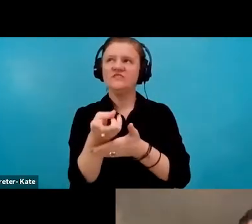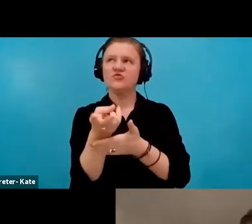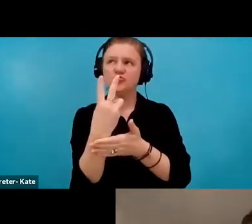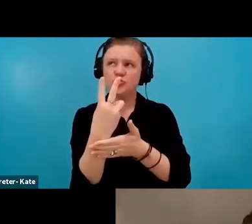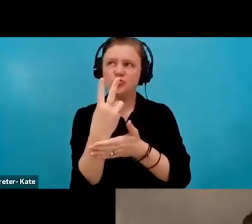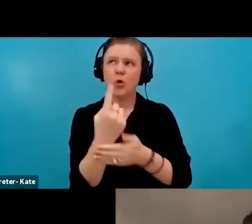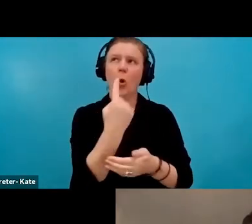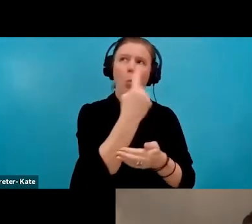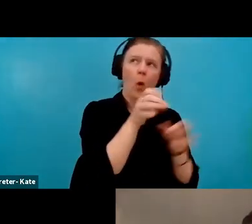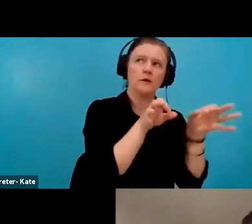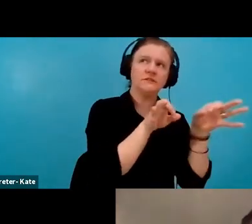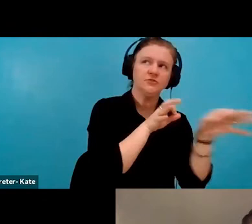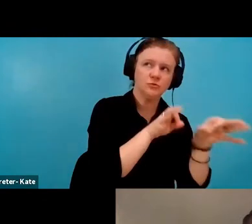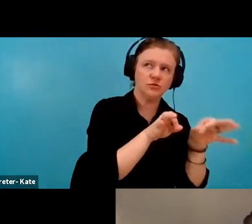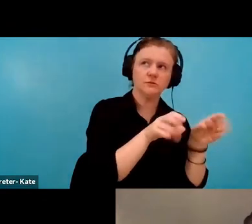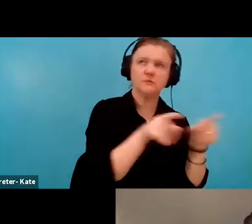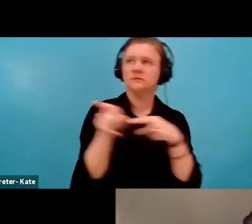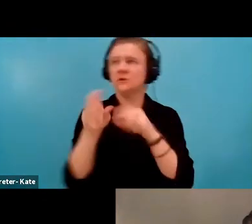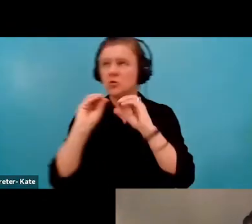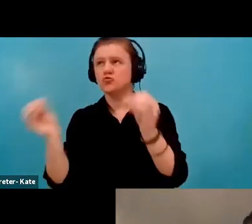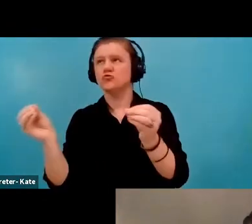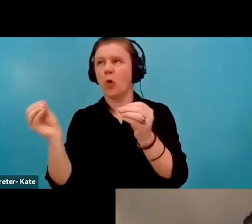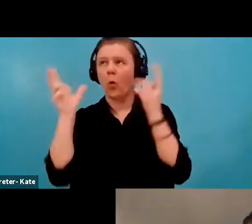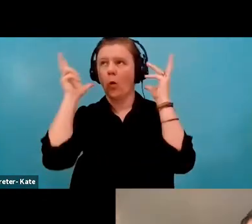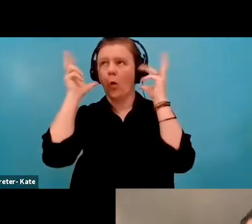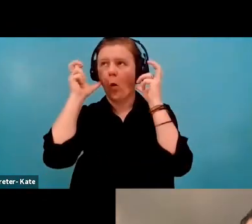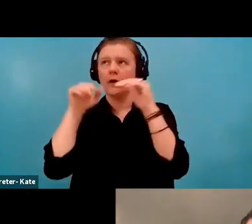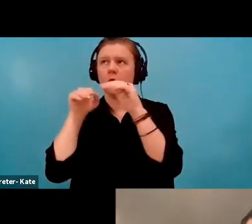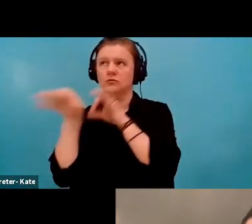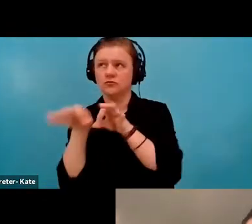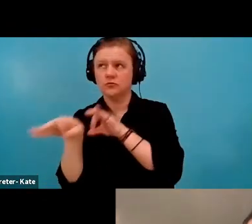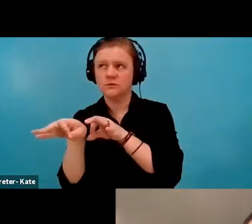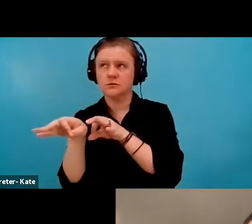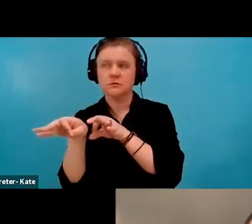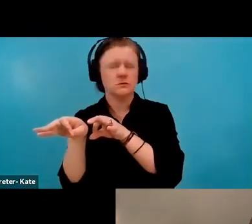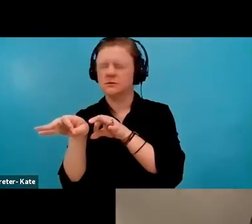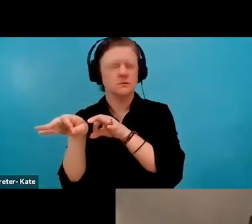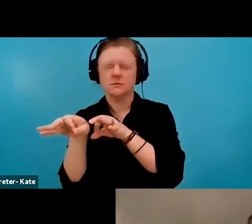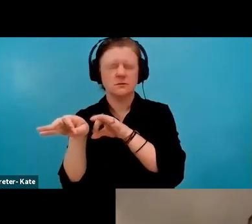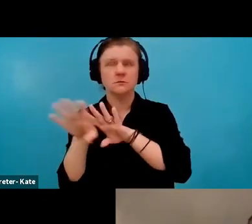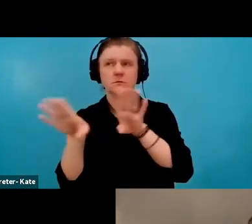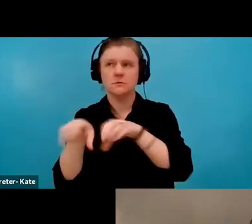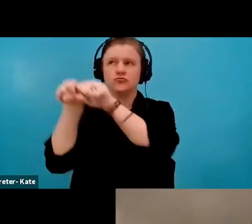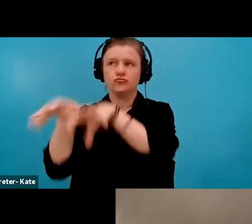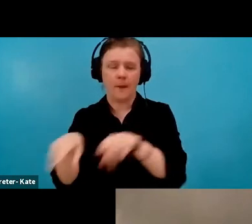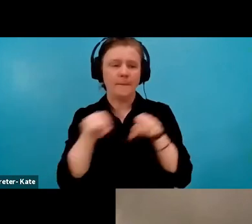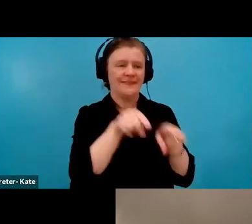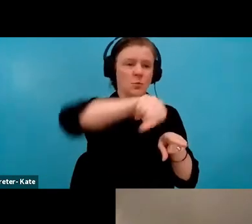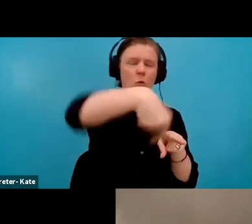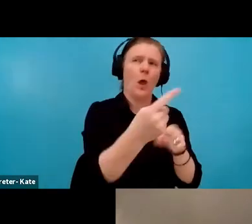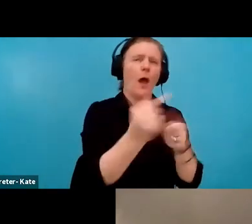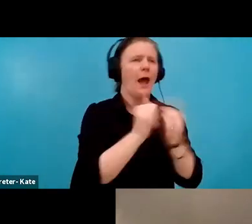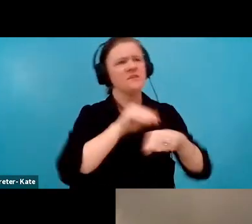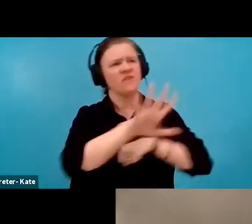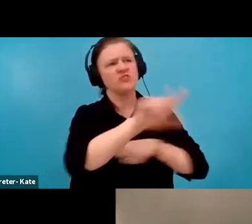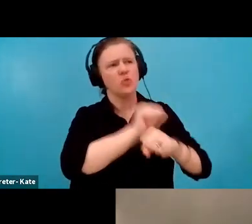whole experience, how has that thinking about accessibility affected your creative work since then? Yeah, now we get to